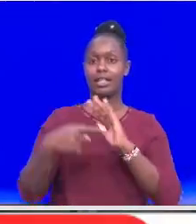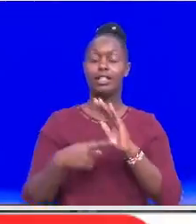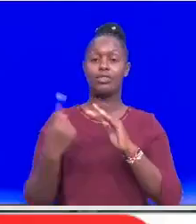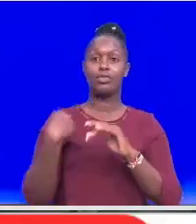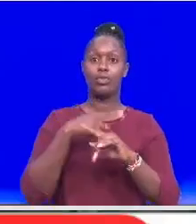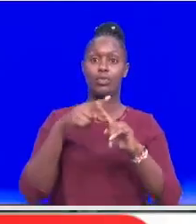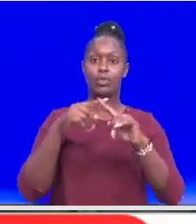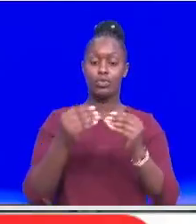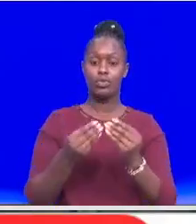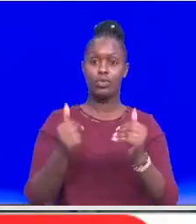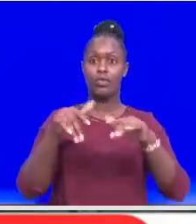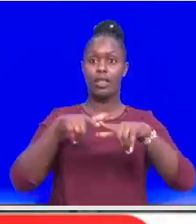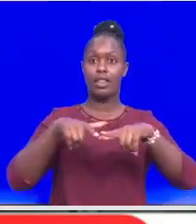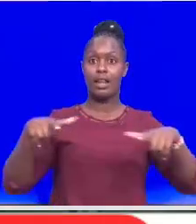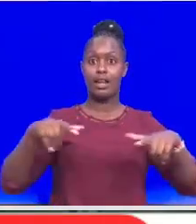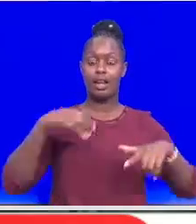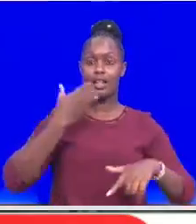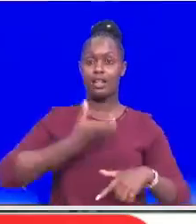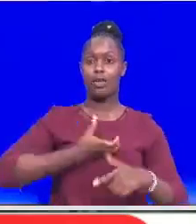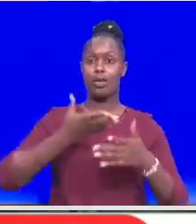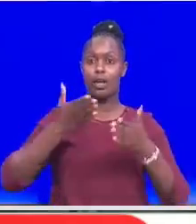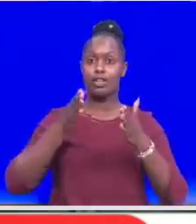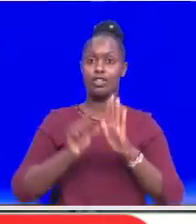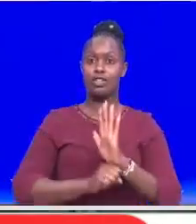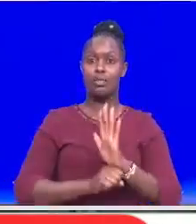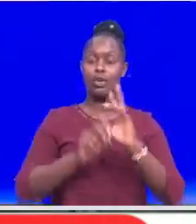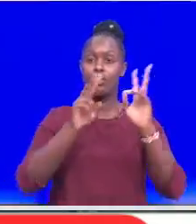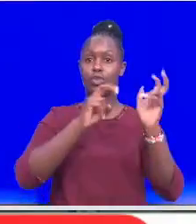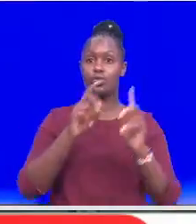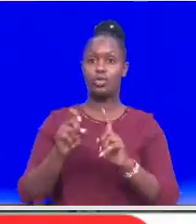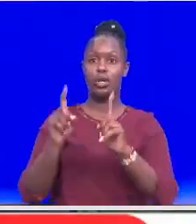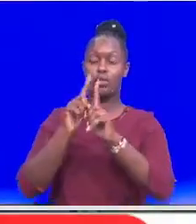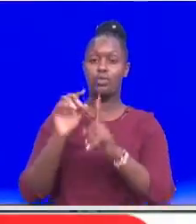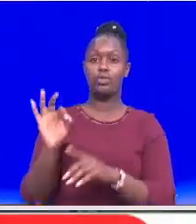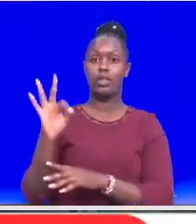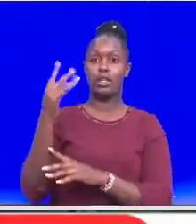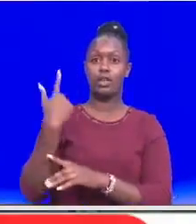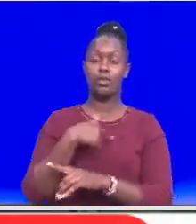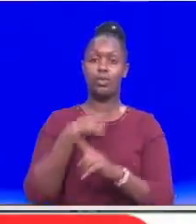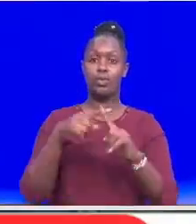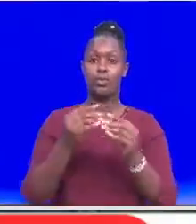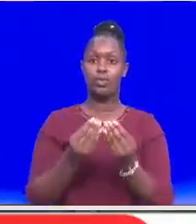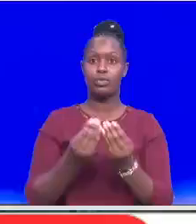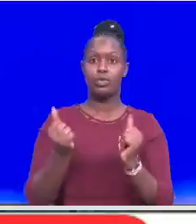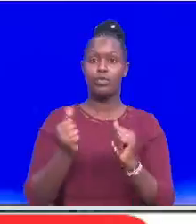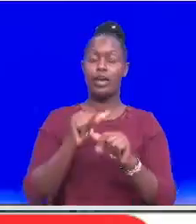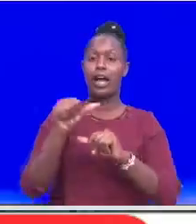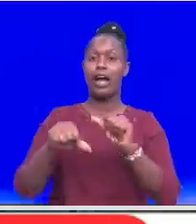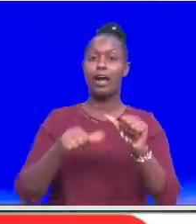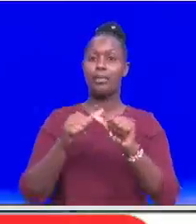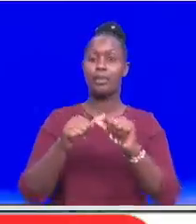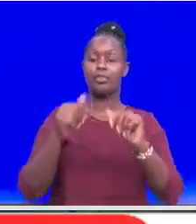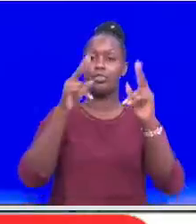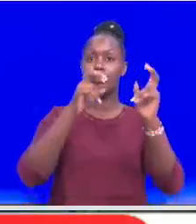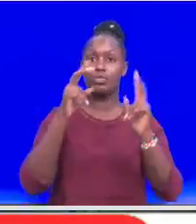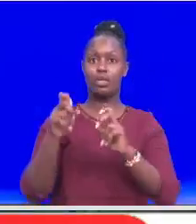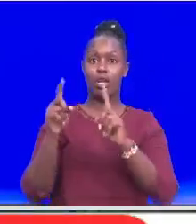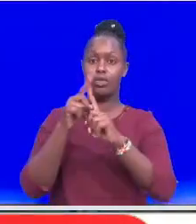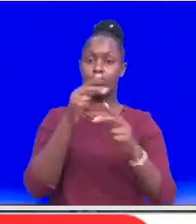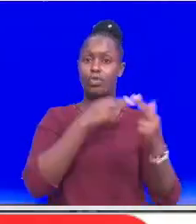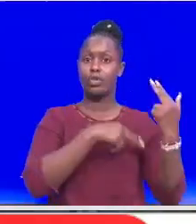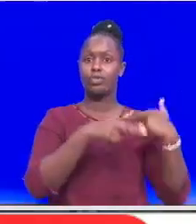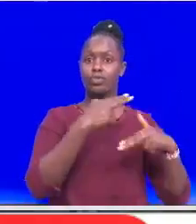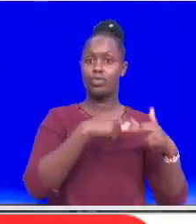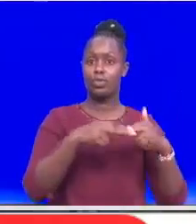land ownership issue, and thirdly, we will resolve the displacement matter and the historical